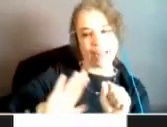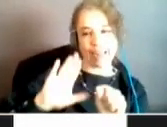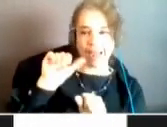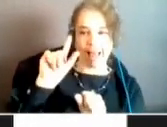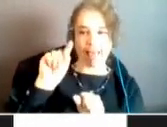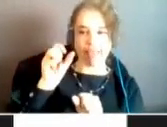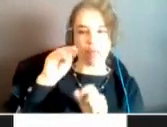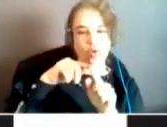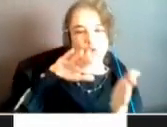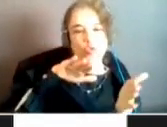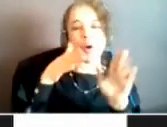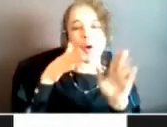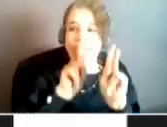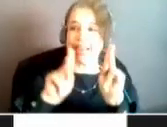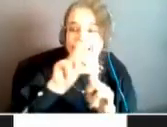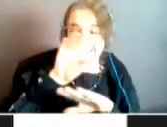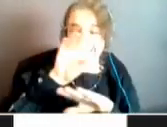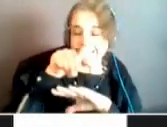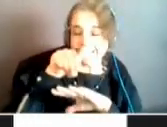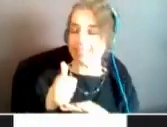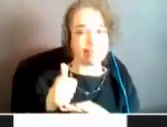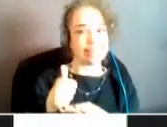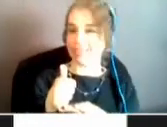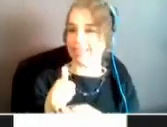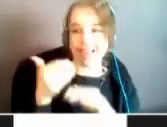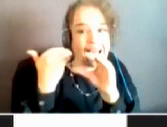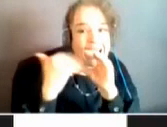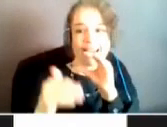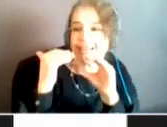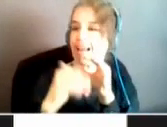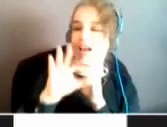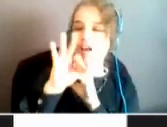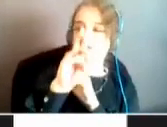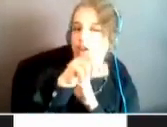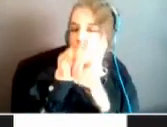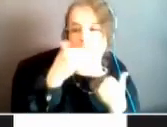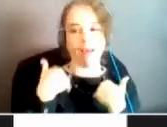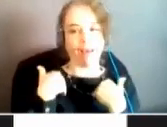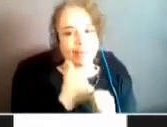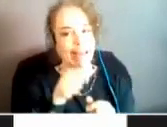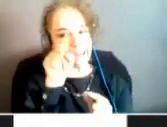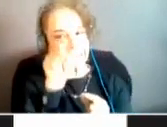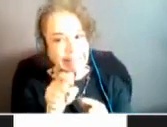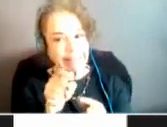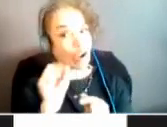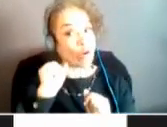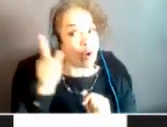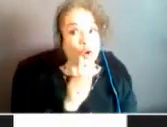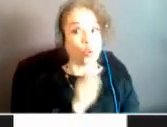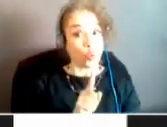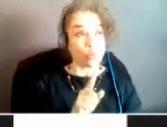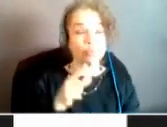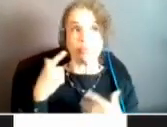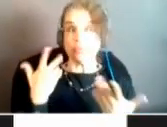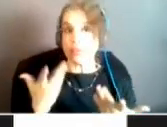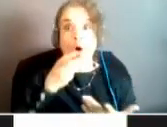or deaths. You know, people in these settings will not usually have access to firearms, although that's not necessarily always true.